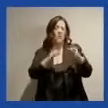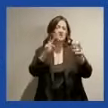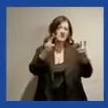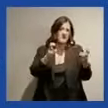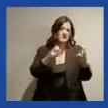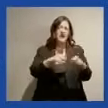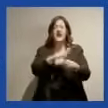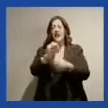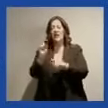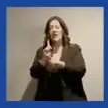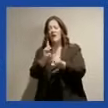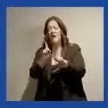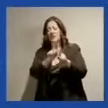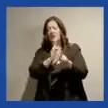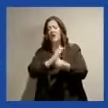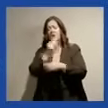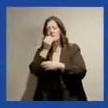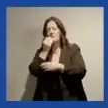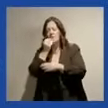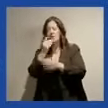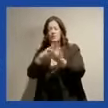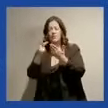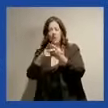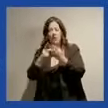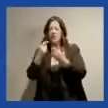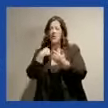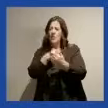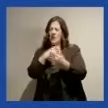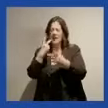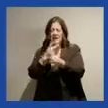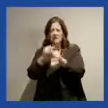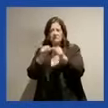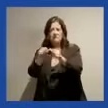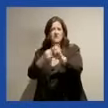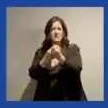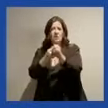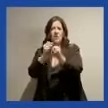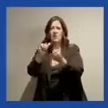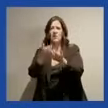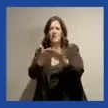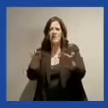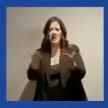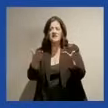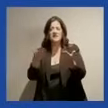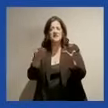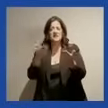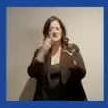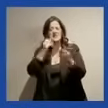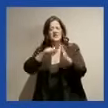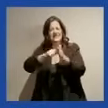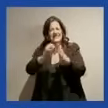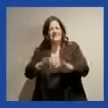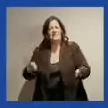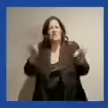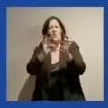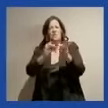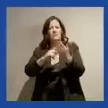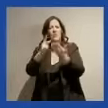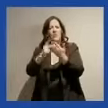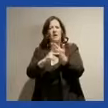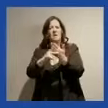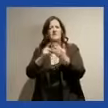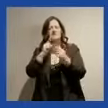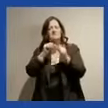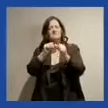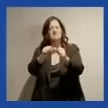EBT programs. We're holding all our food bank programs. We're holding our programs relates to some of our creative $35 million senior programs where there's a lot of